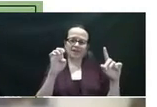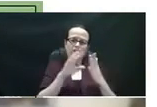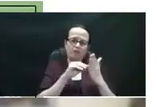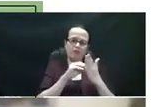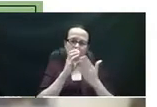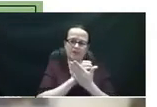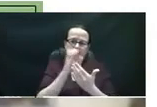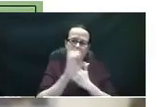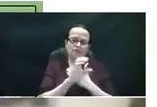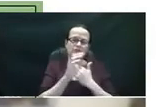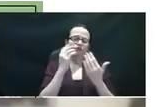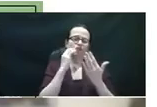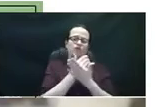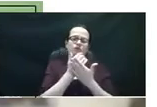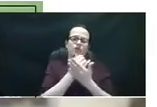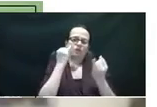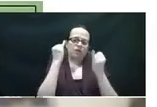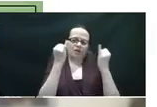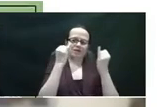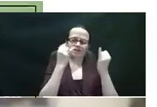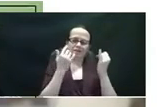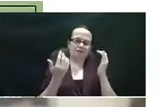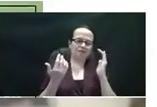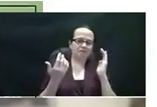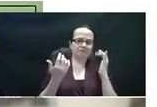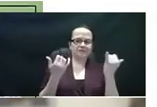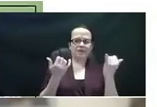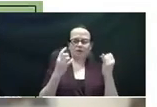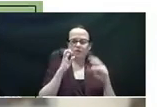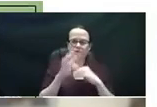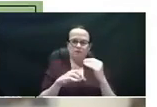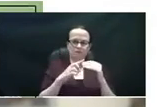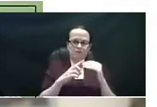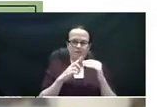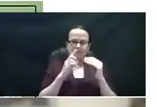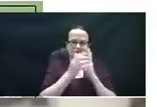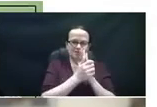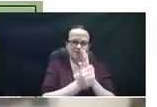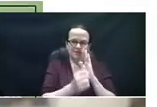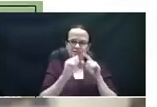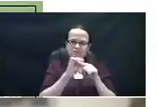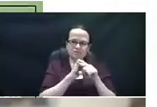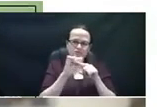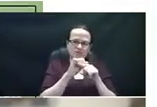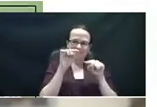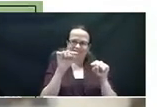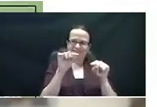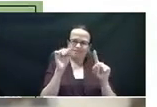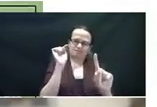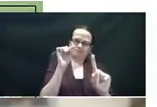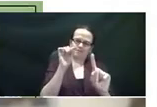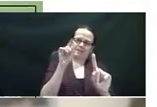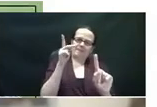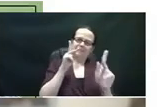in this new idea of reinvesting our skills and our trainings in this idea that people are in